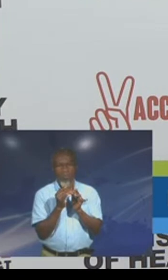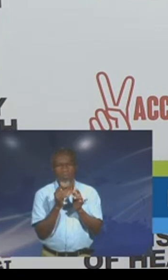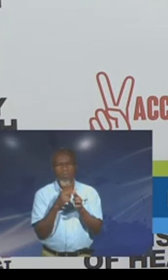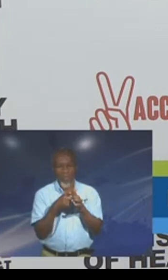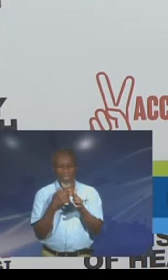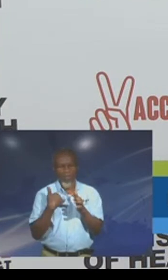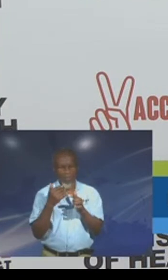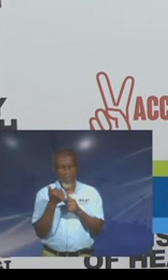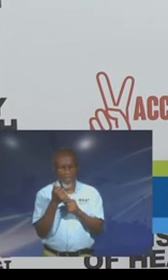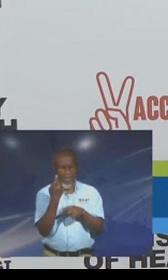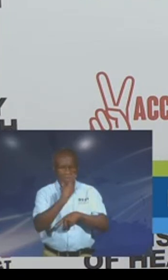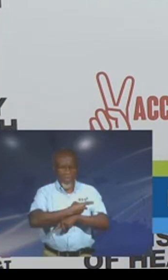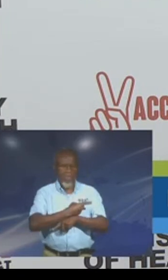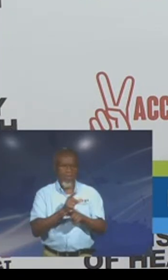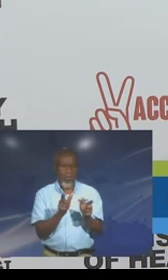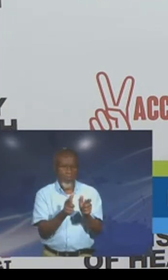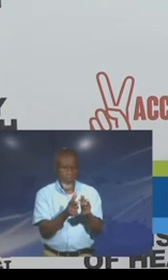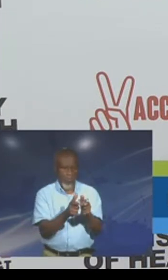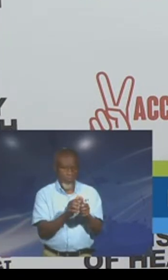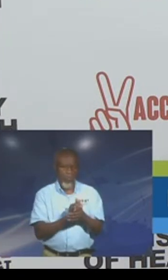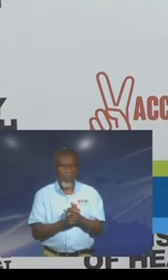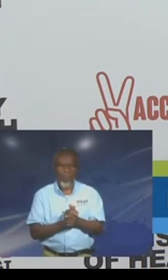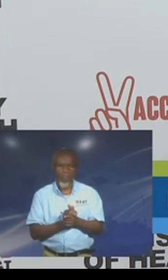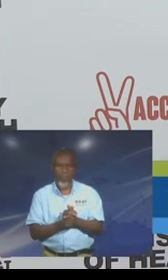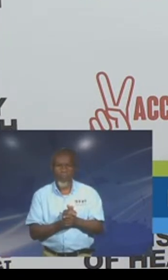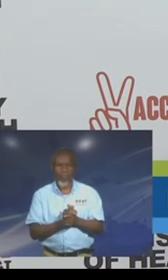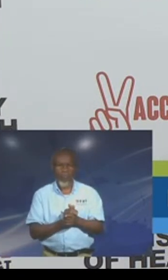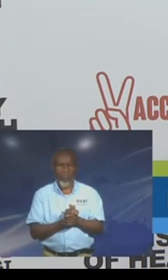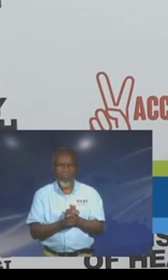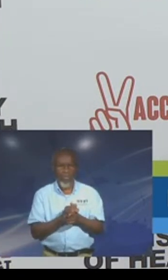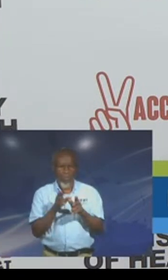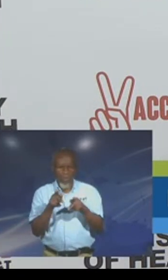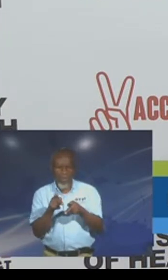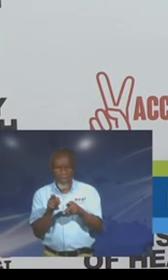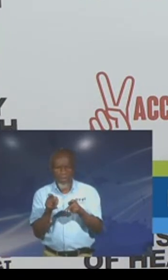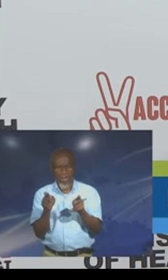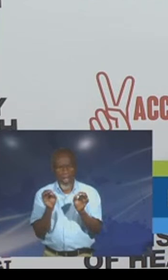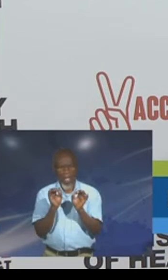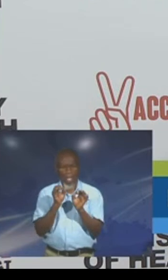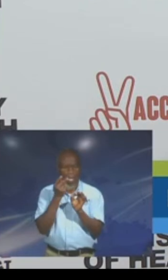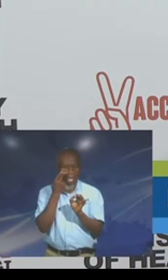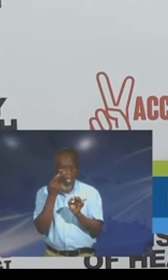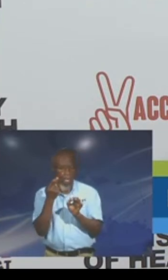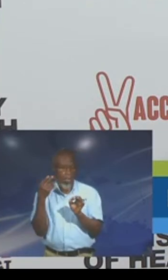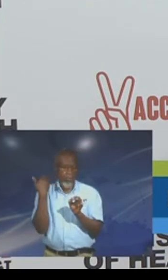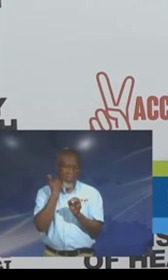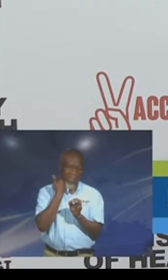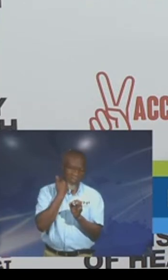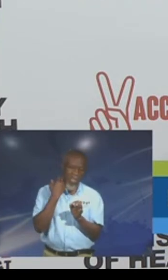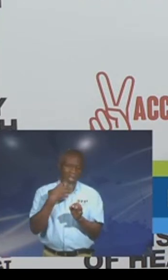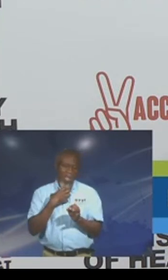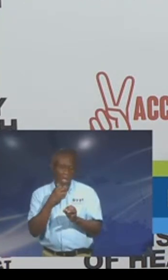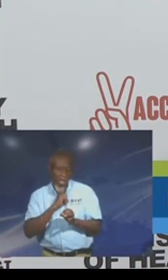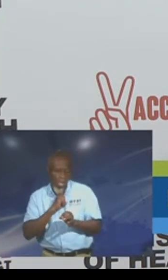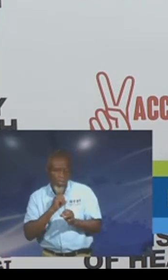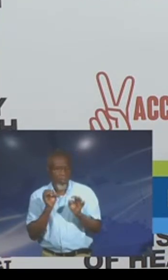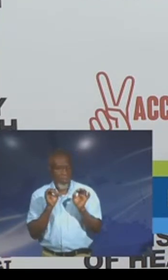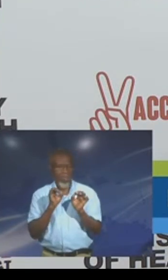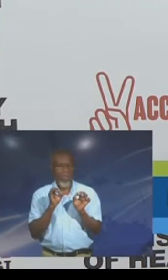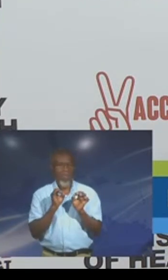means that you have been infected, for asymptomatic persons having absolutely no symptoms, we look at 10 days. Those who